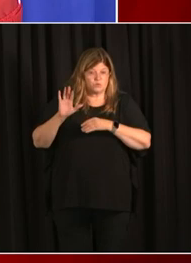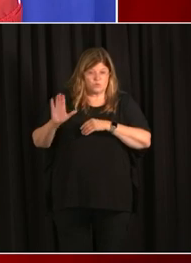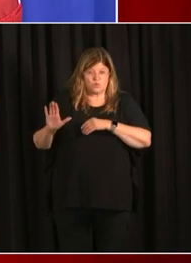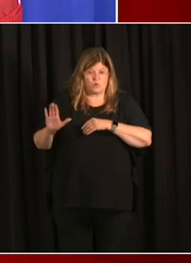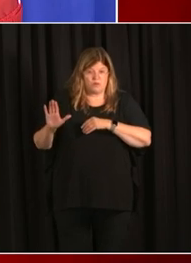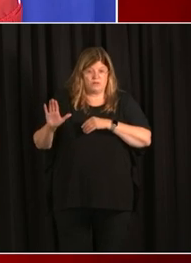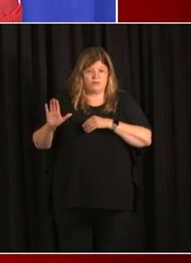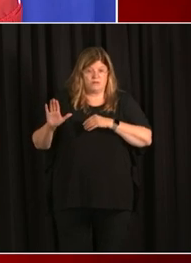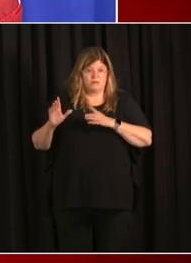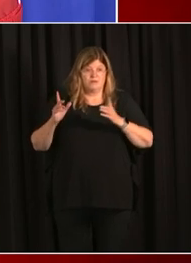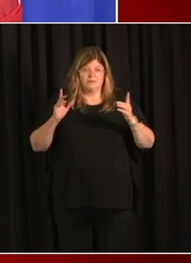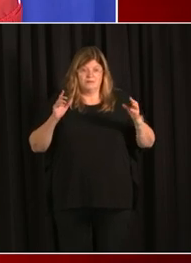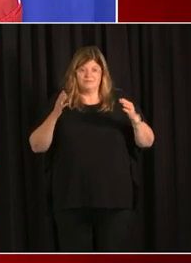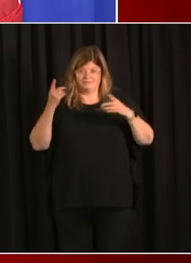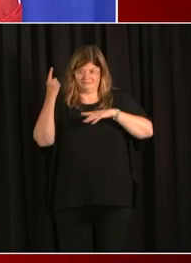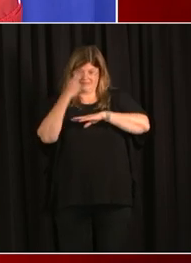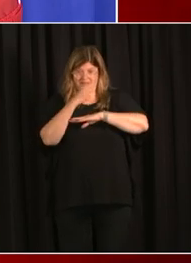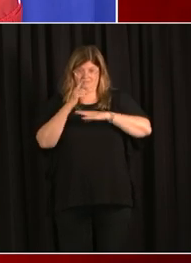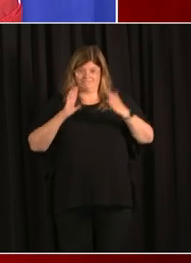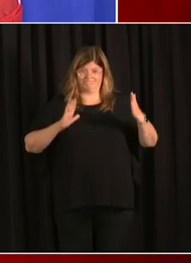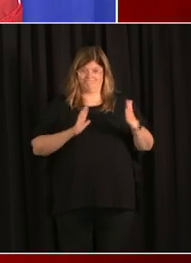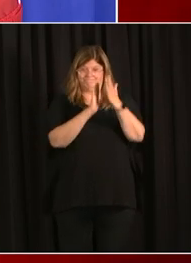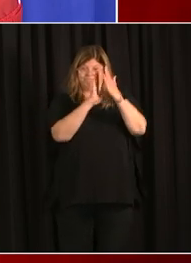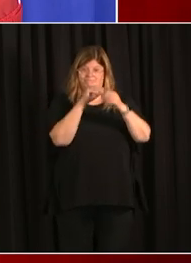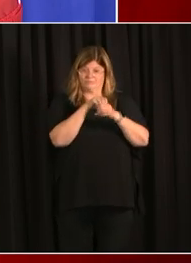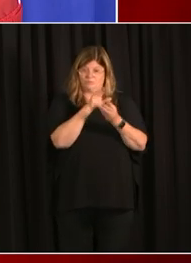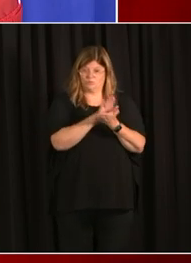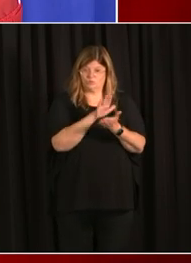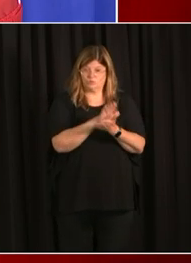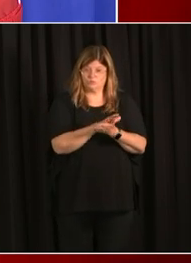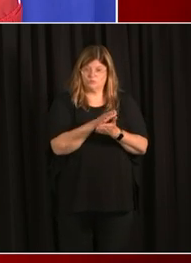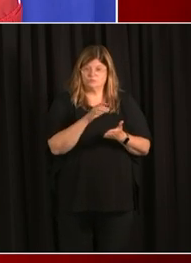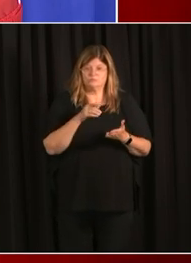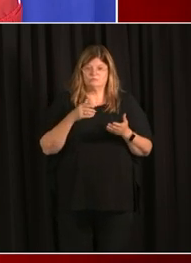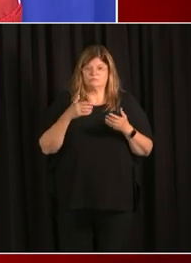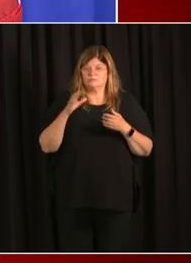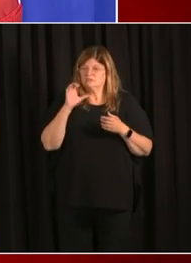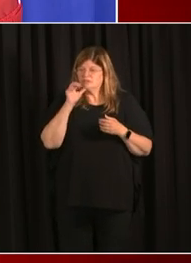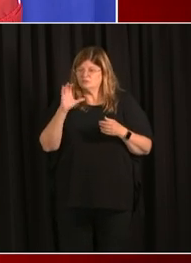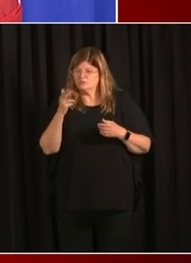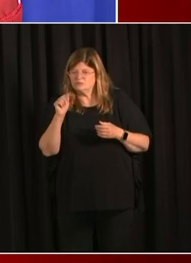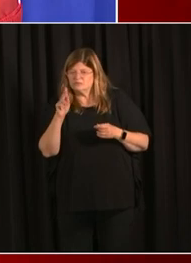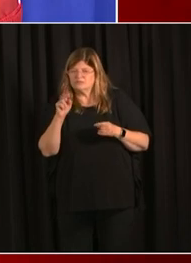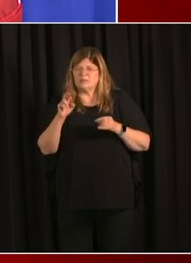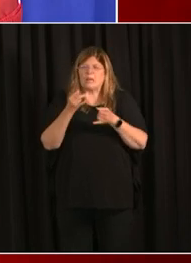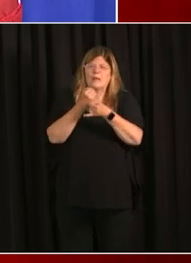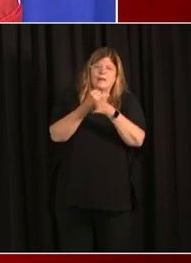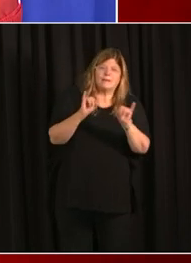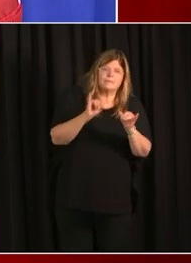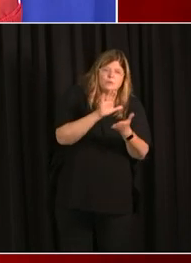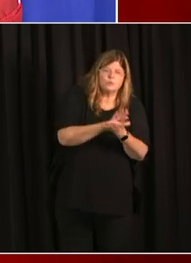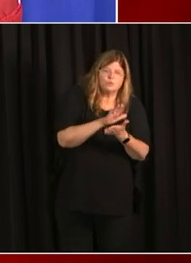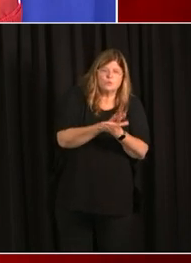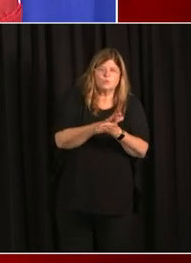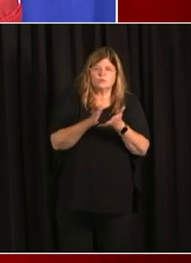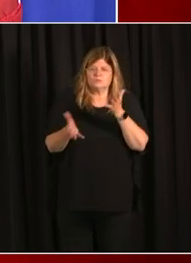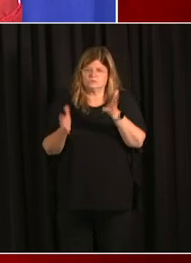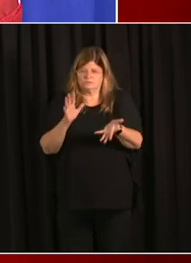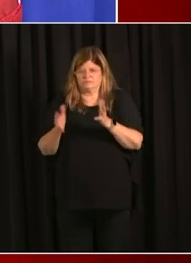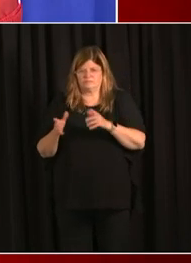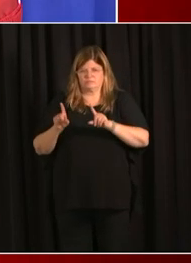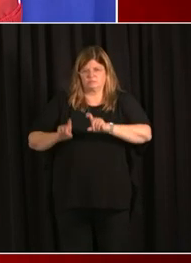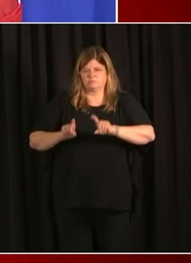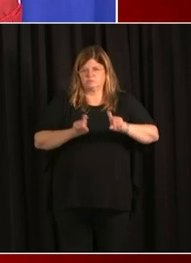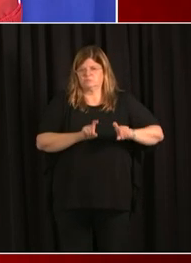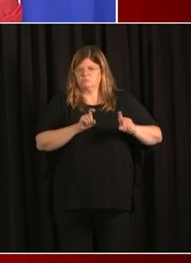they're doing that now, and that would include any charter schools or independent schools. And we're basically doing that to